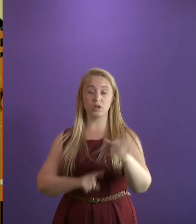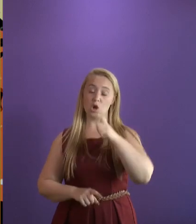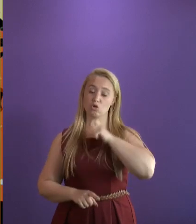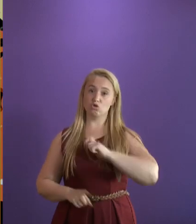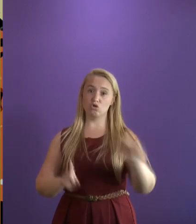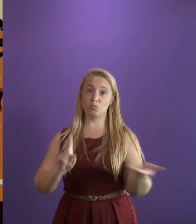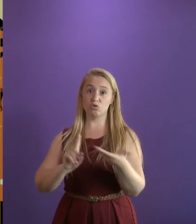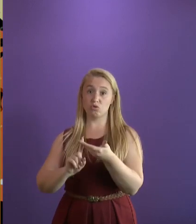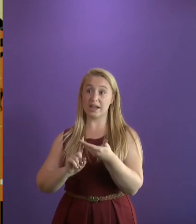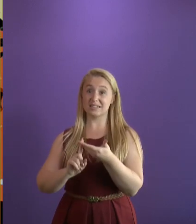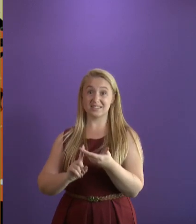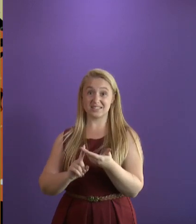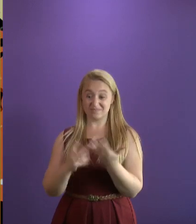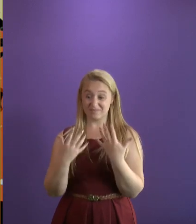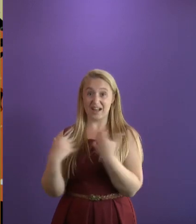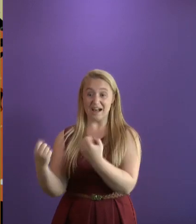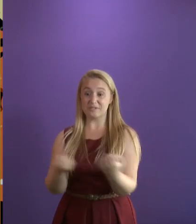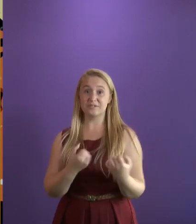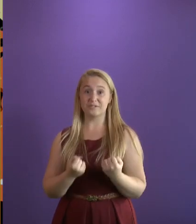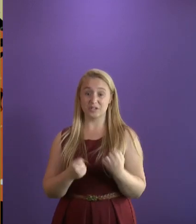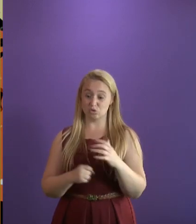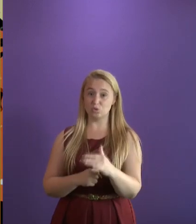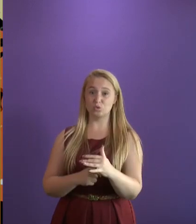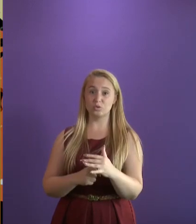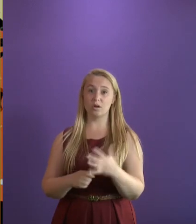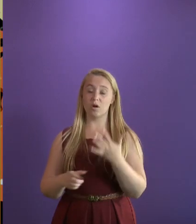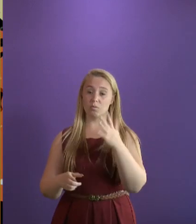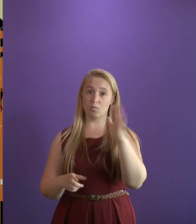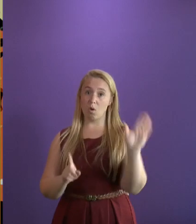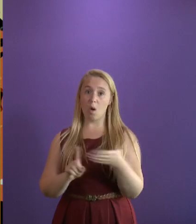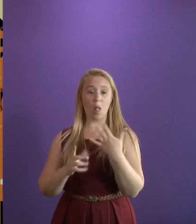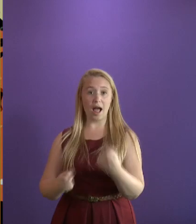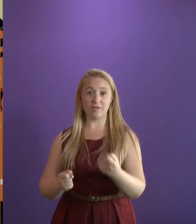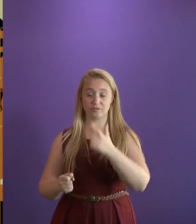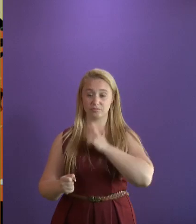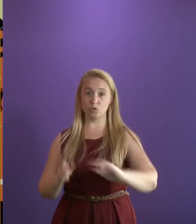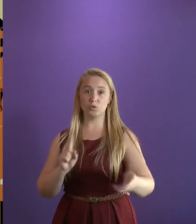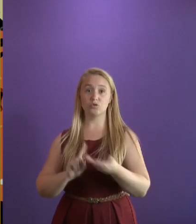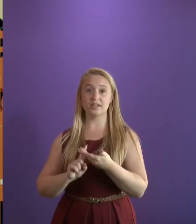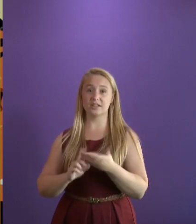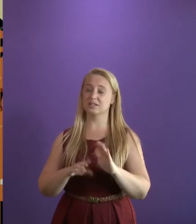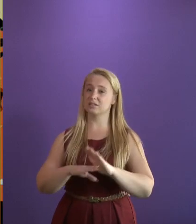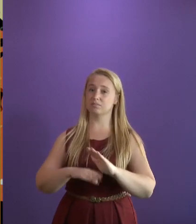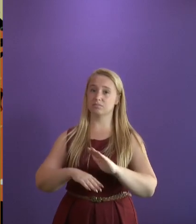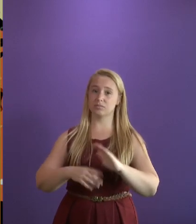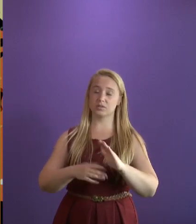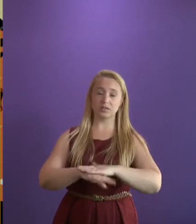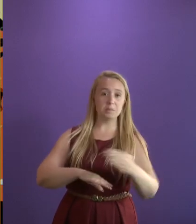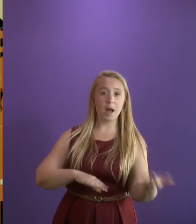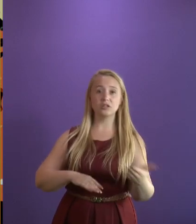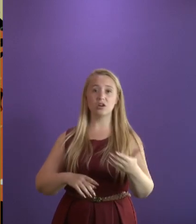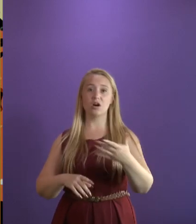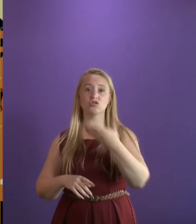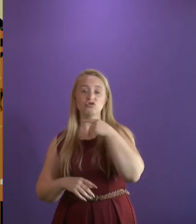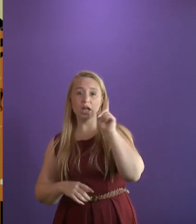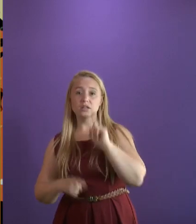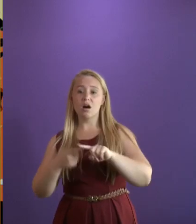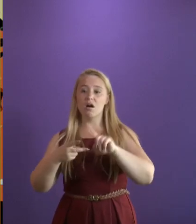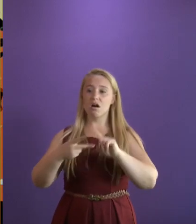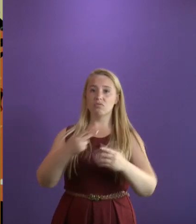and inalienable. They belong to each one of us equally, irrespective of our background, race, gender or other characteristics. They're